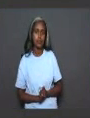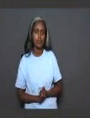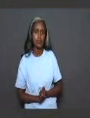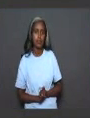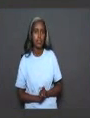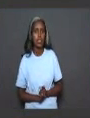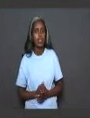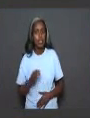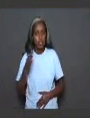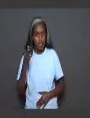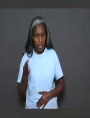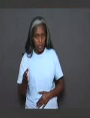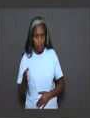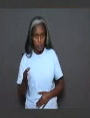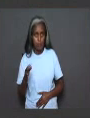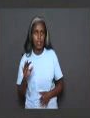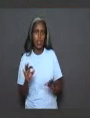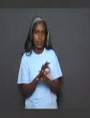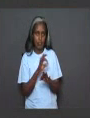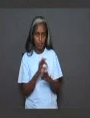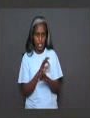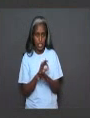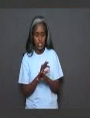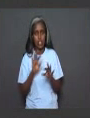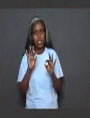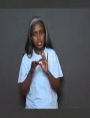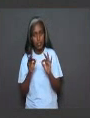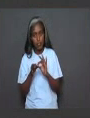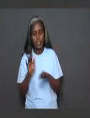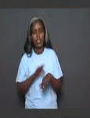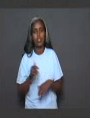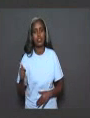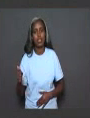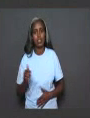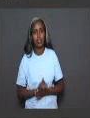Let f be a function defined at a.